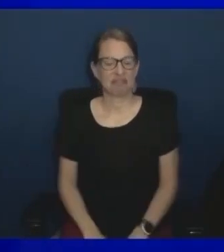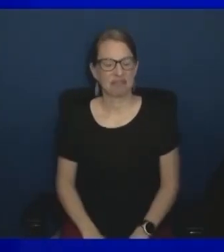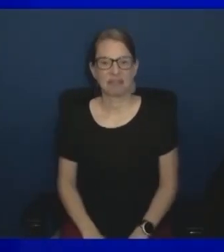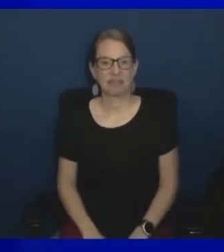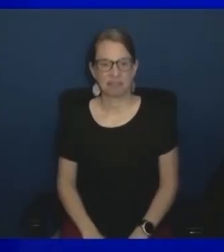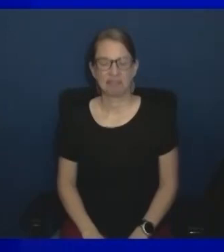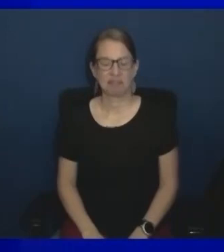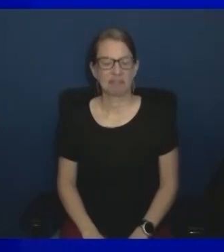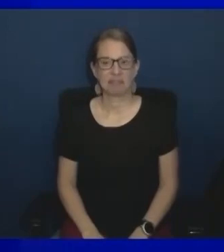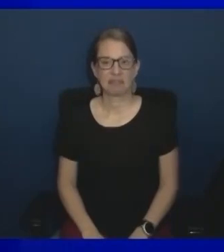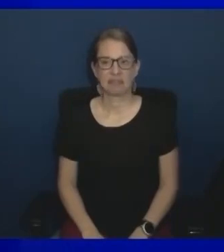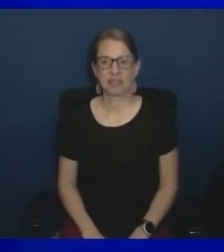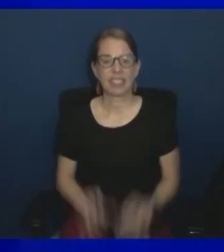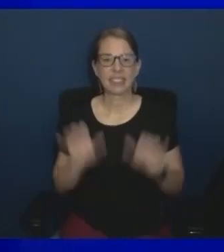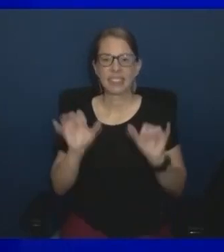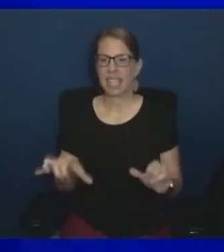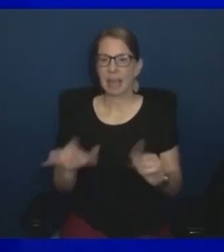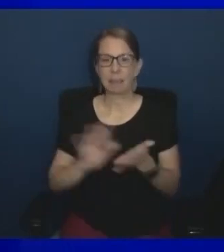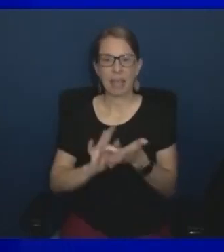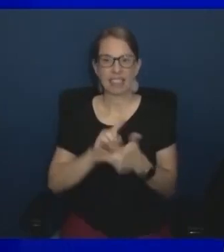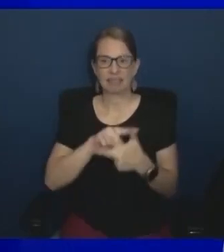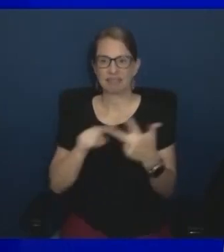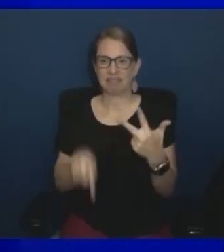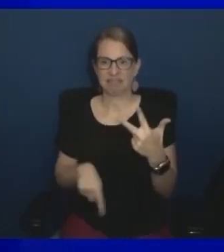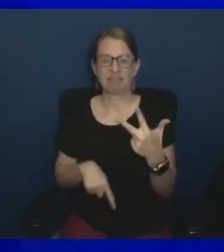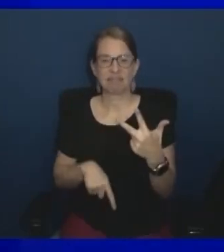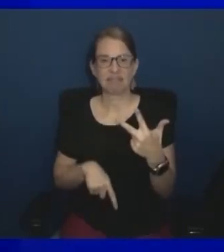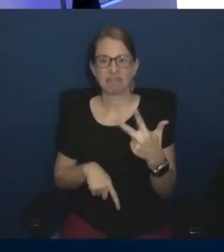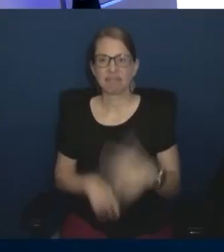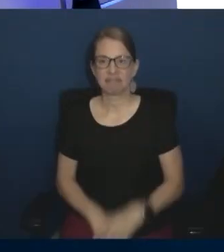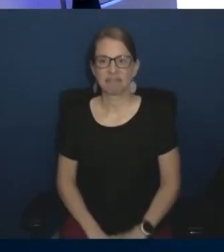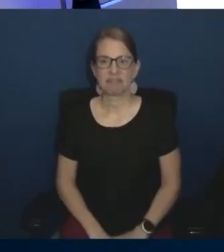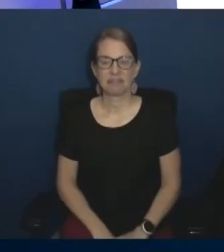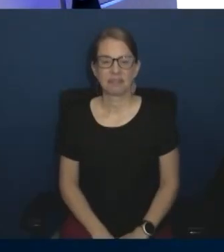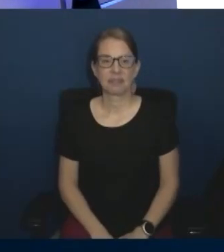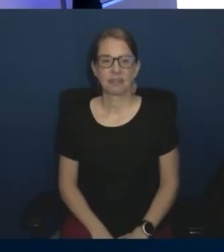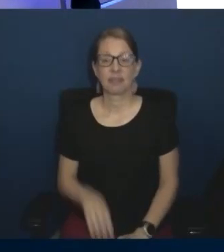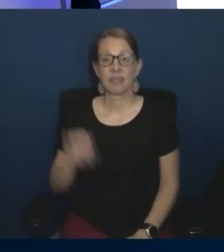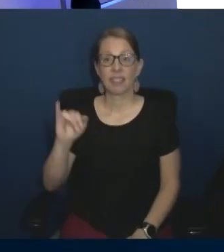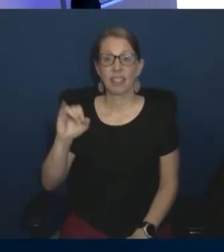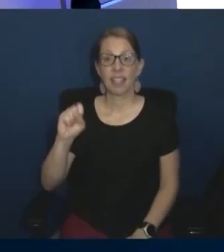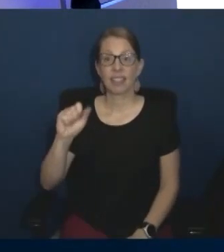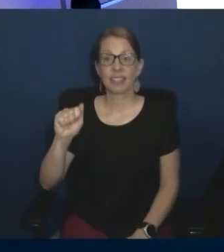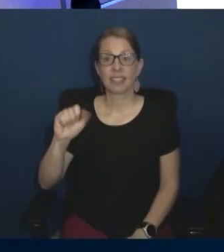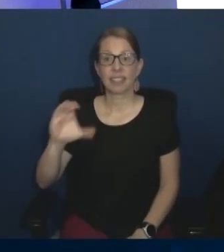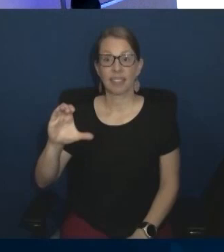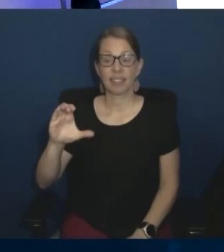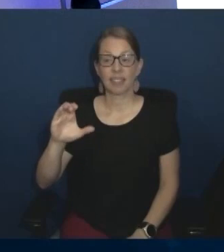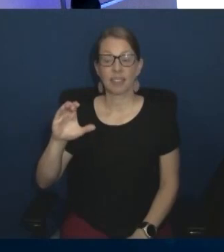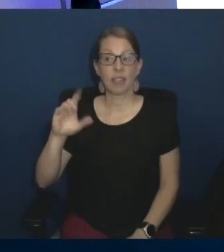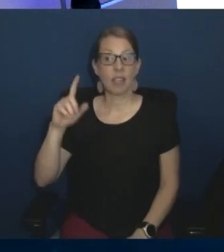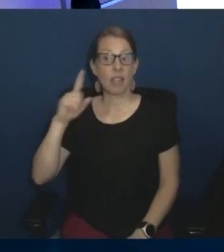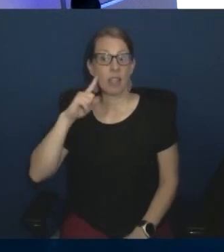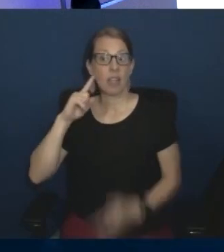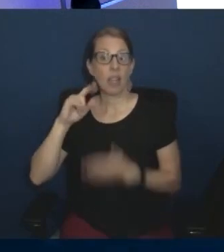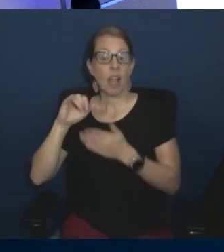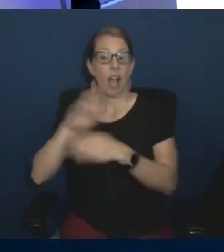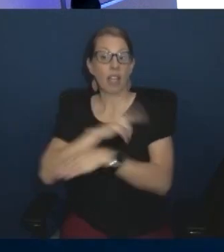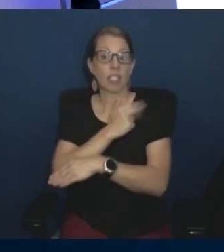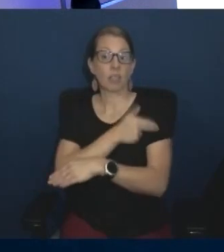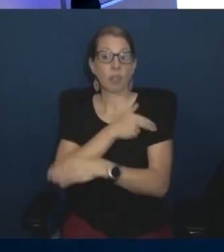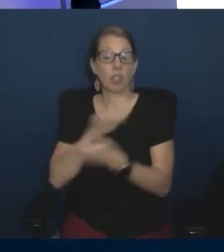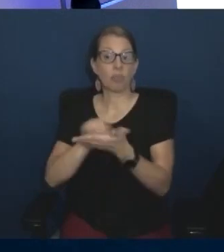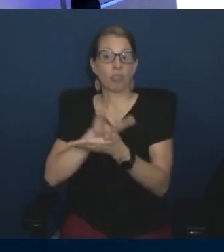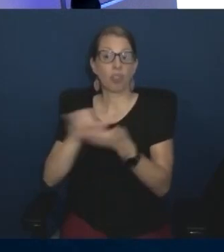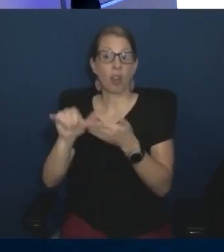of the same one that was used in the primary series. Okay, so Isaac says, I heard recently of a hospital in New York State where enough people quit because of